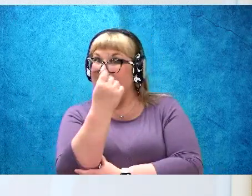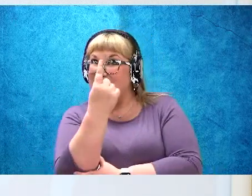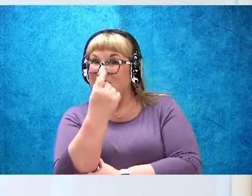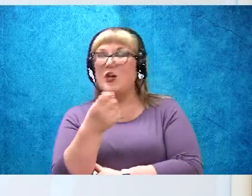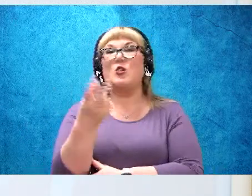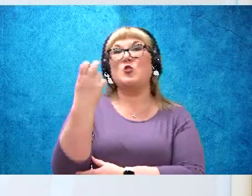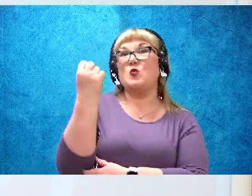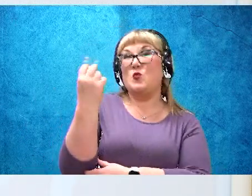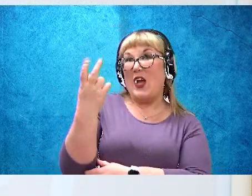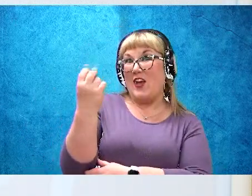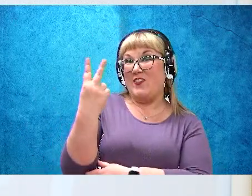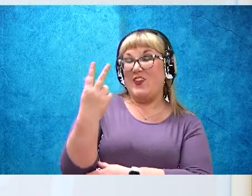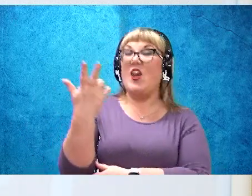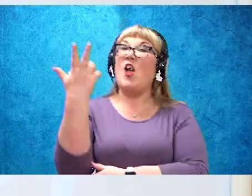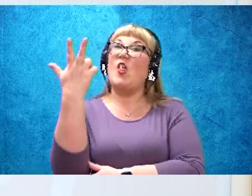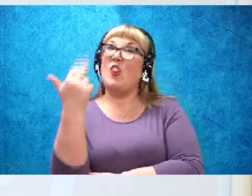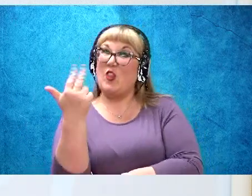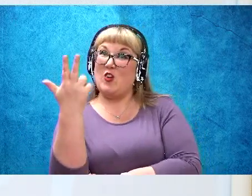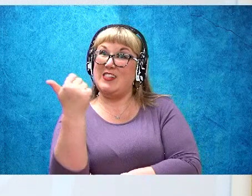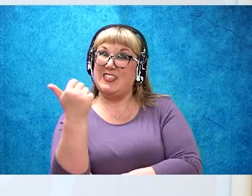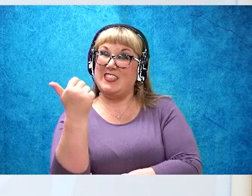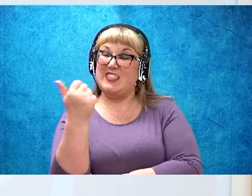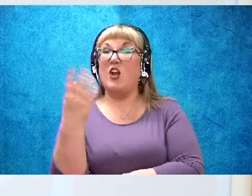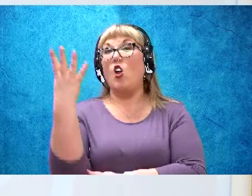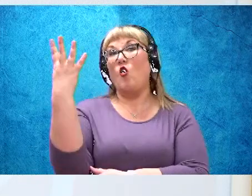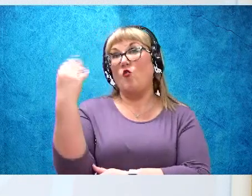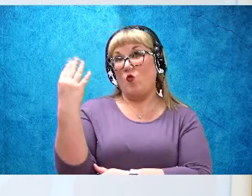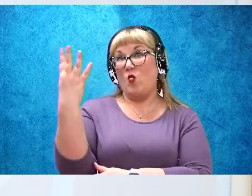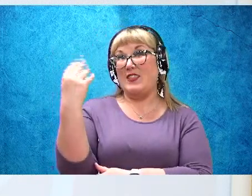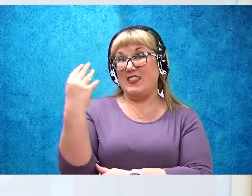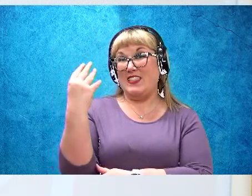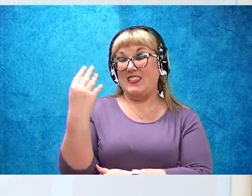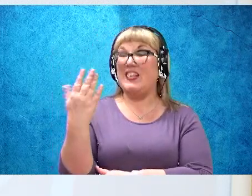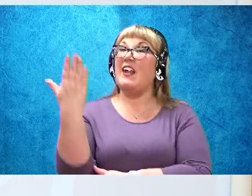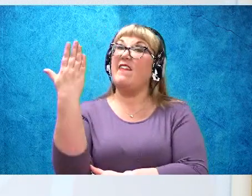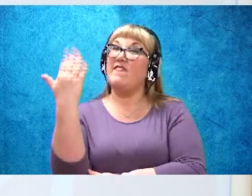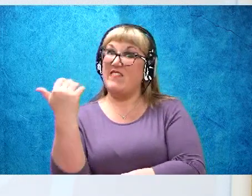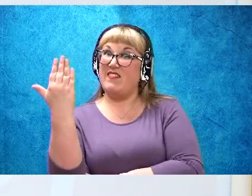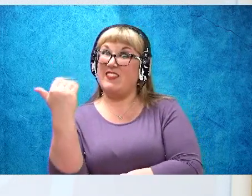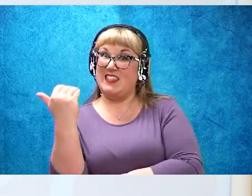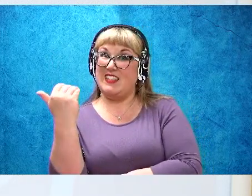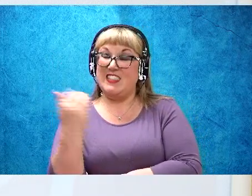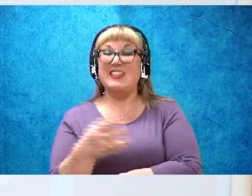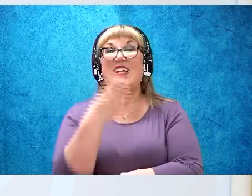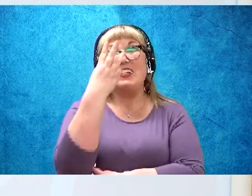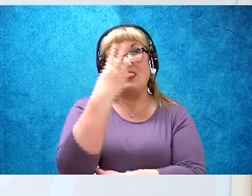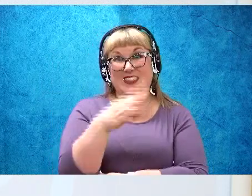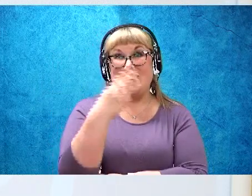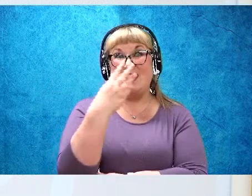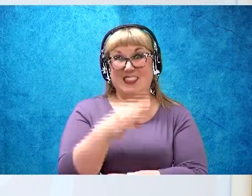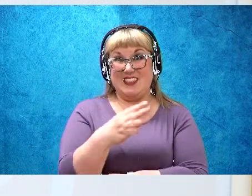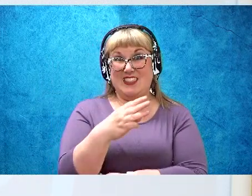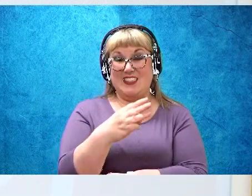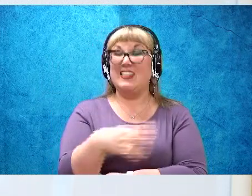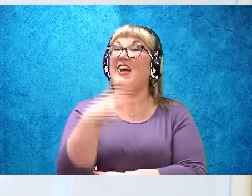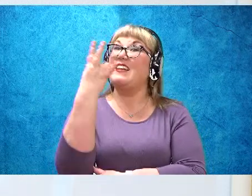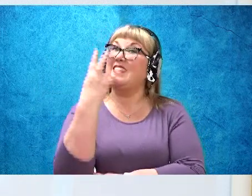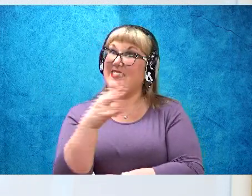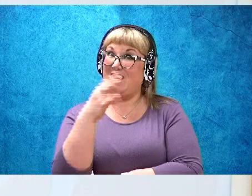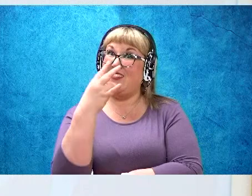11, 12, 13, 14, 15,